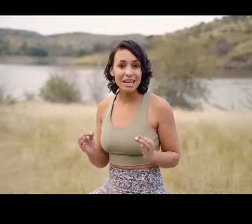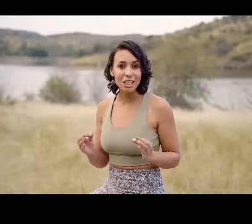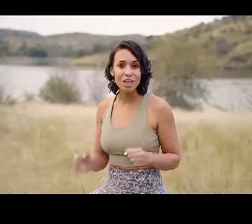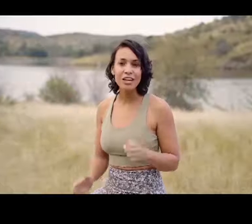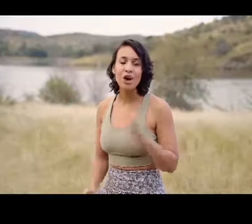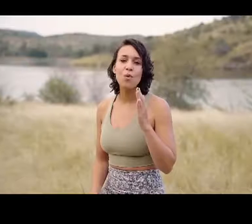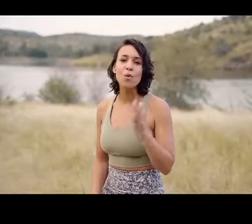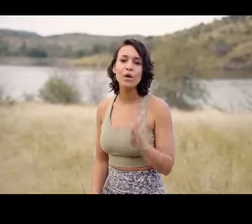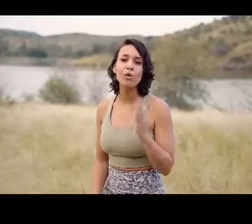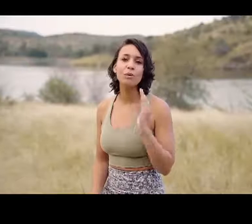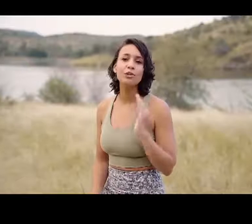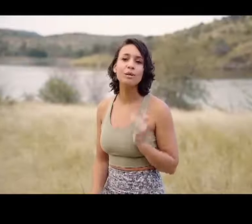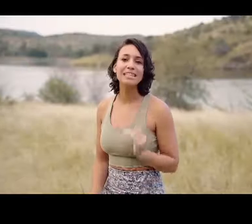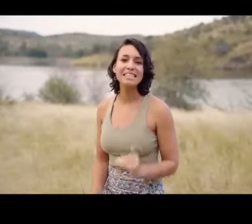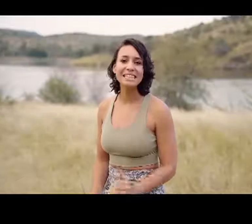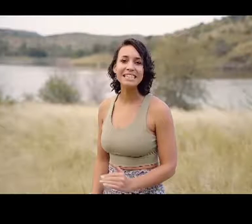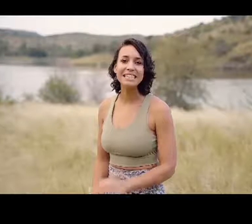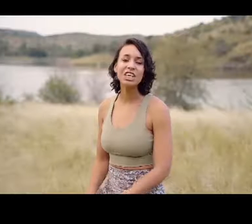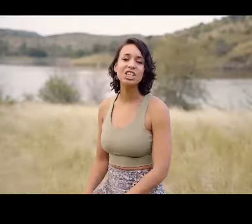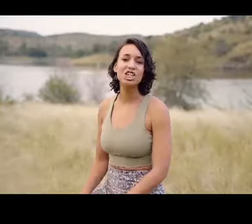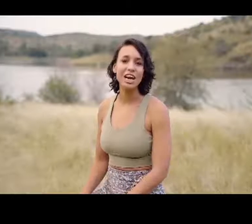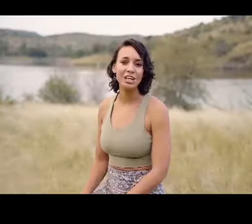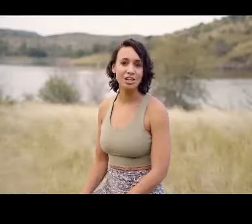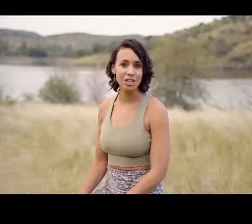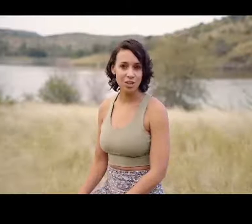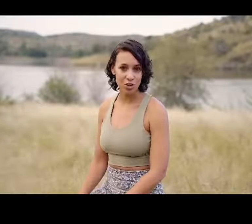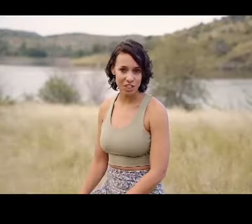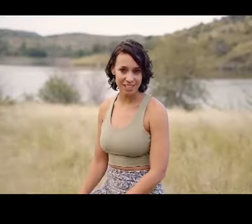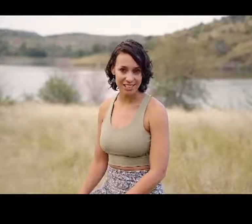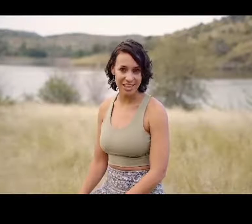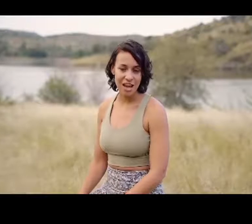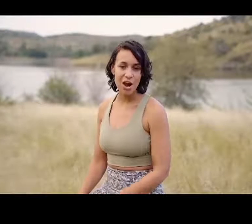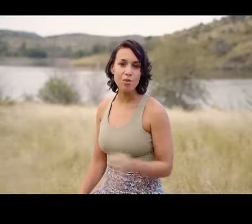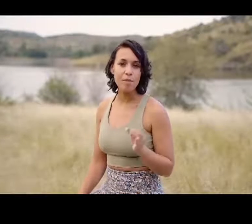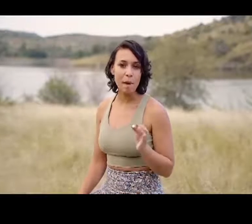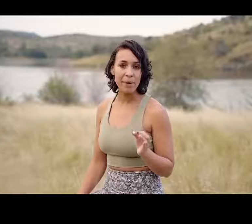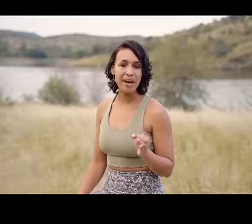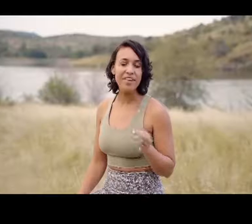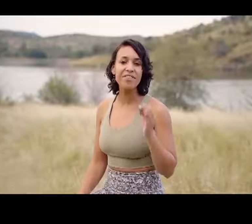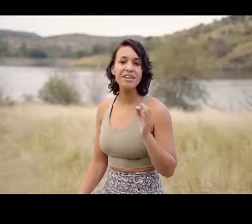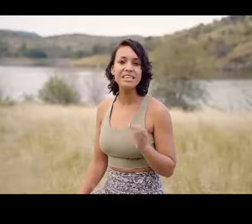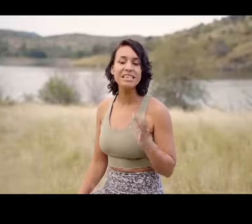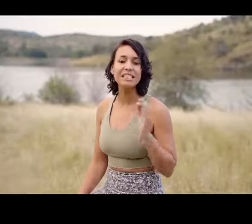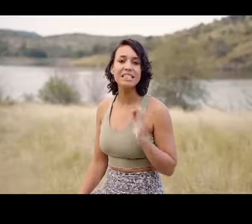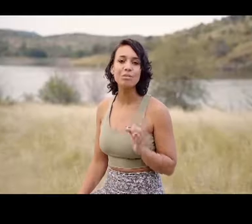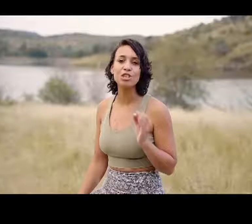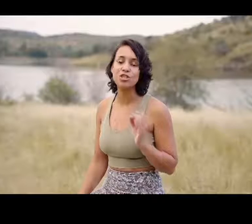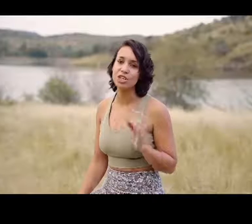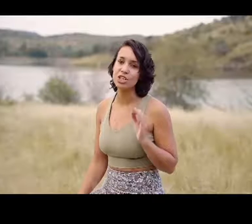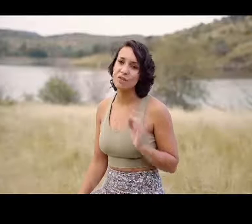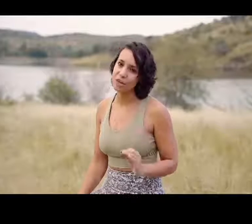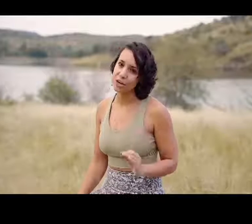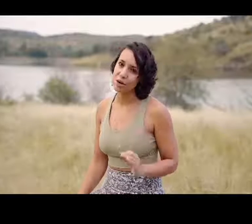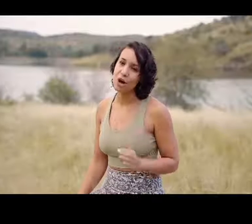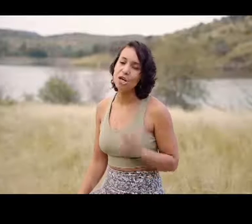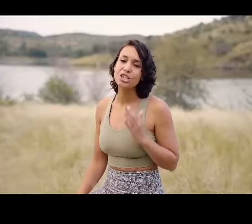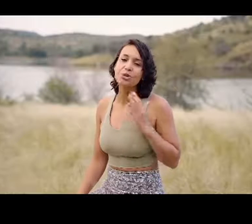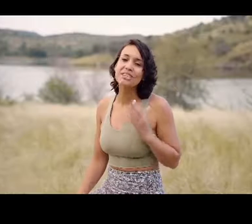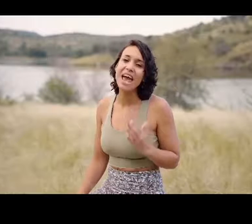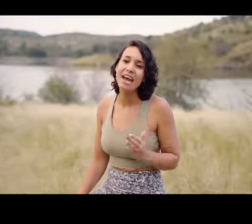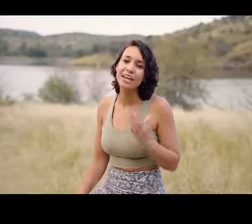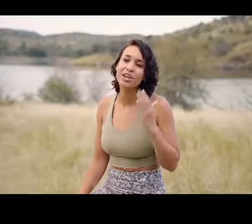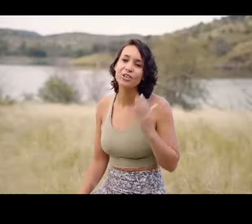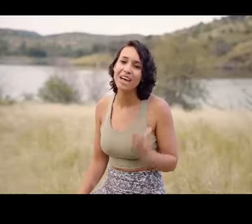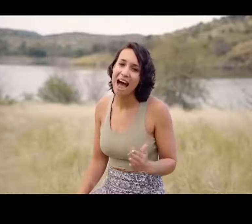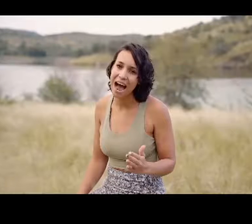In this session, we will be doing seated chair stretches. Remember that this is a demonstration video,